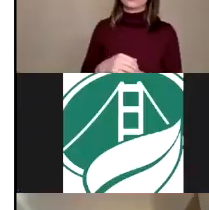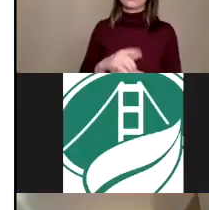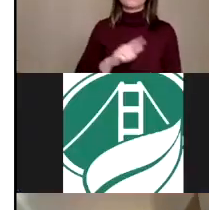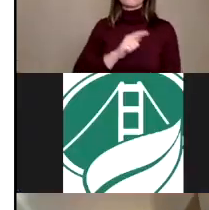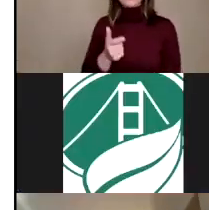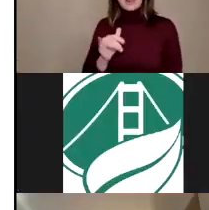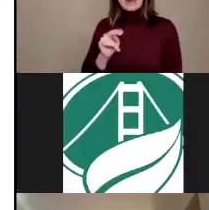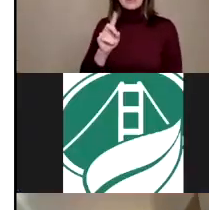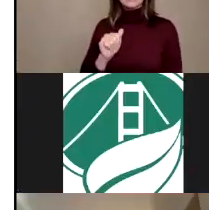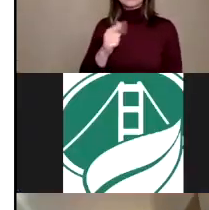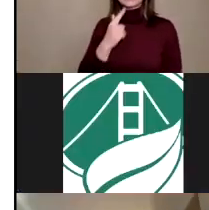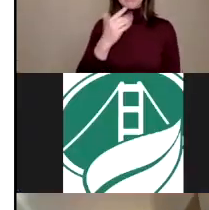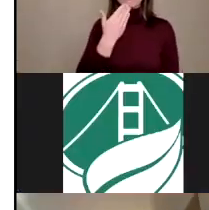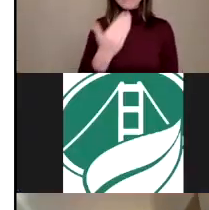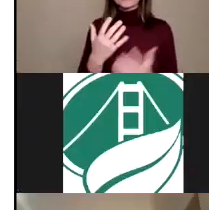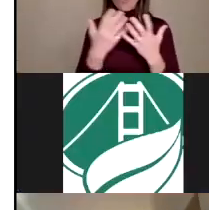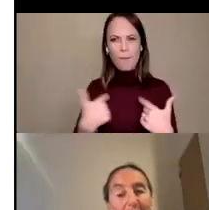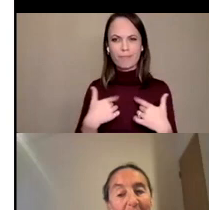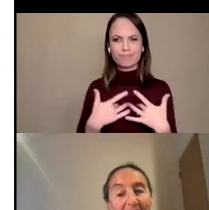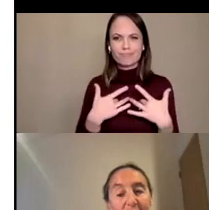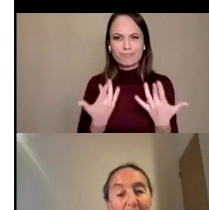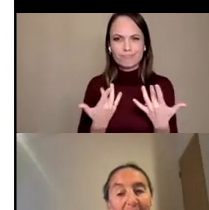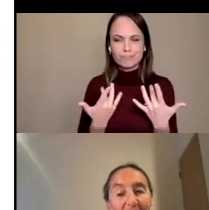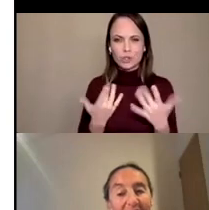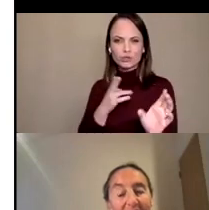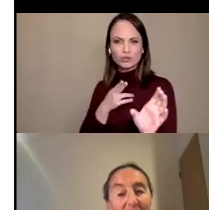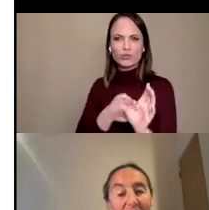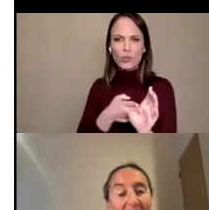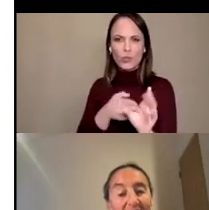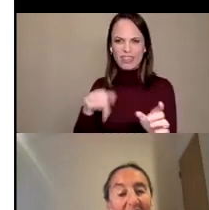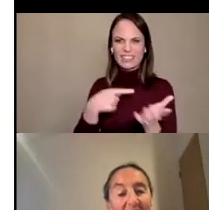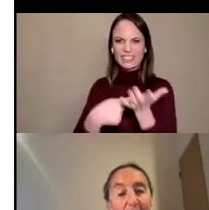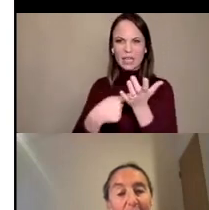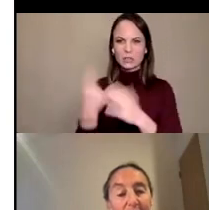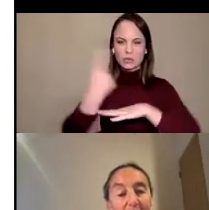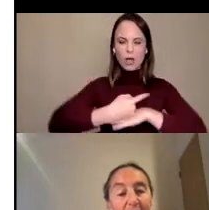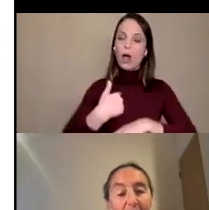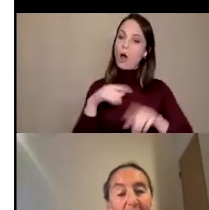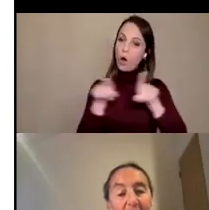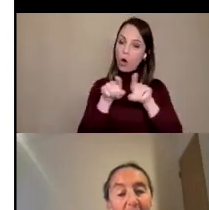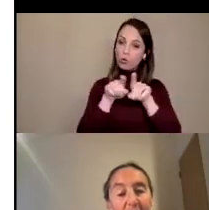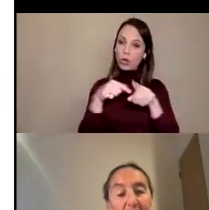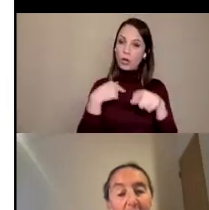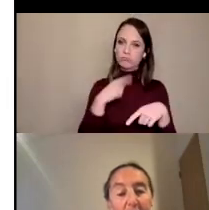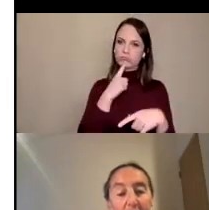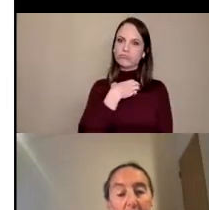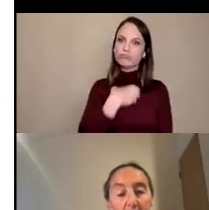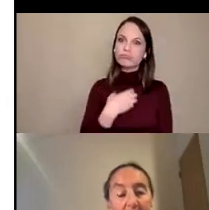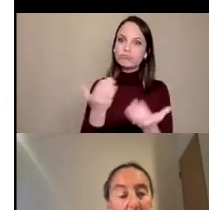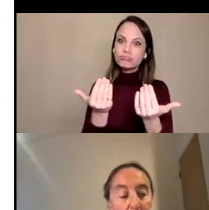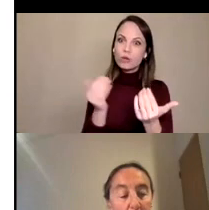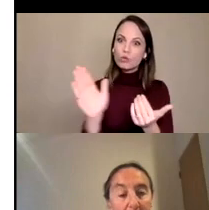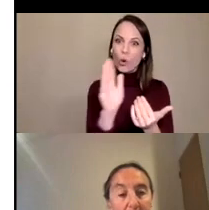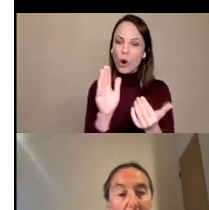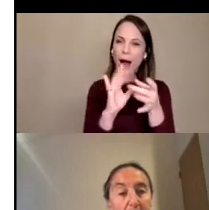Thanks so much, Cindy. I'm really pleased to be able to join this discussion today, and I'm also eager to hear all of your comments